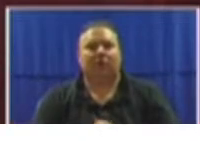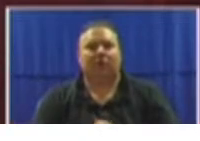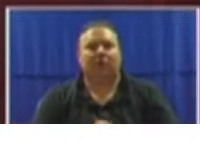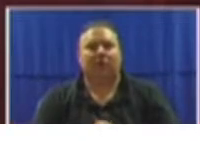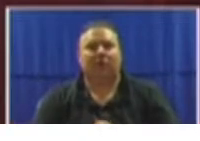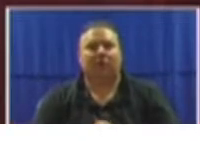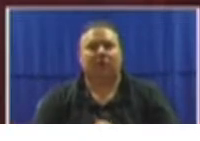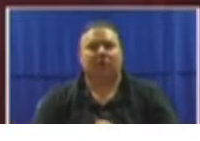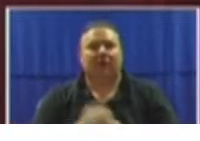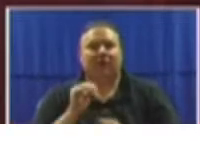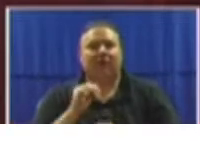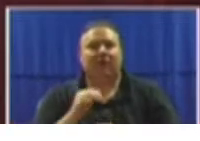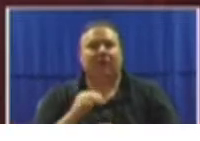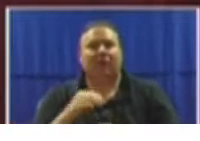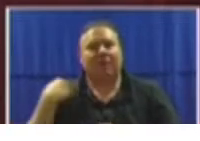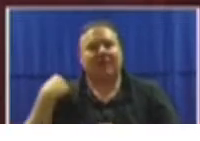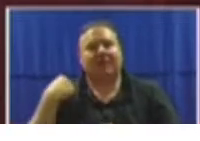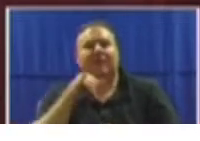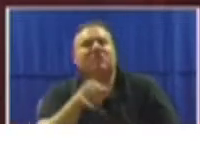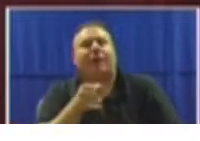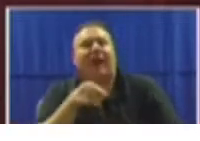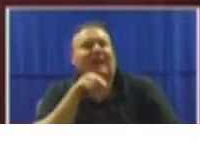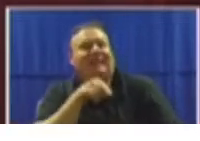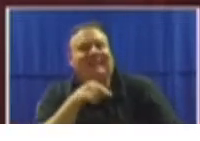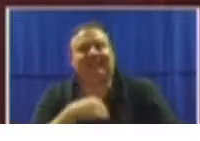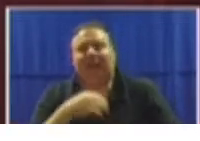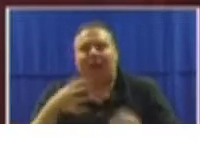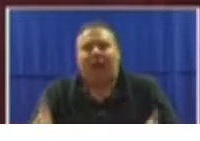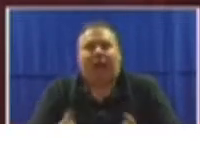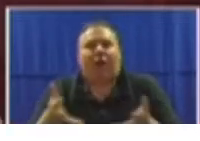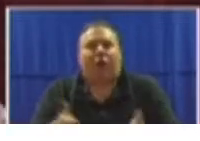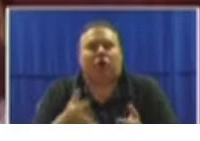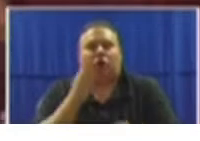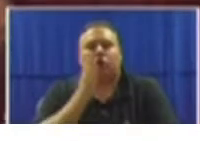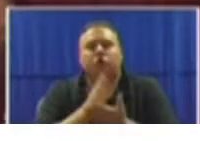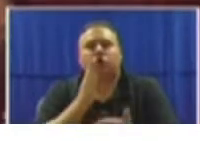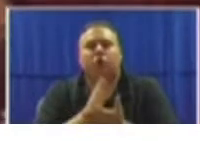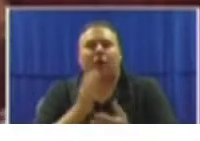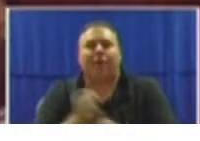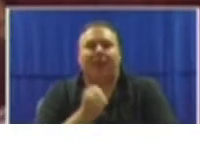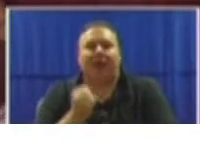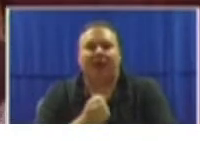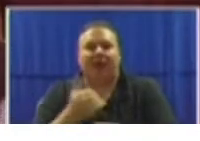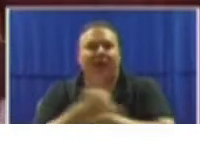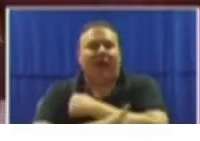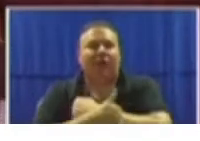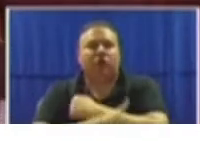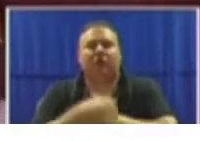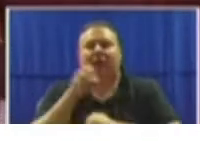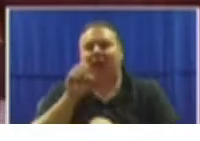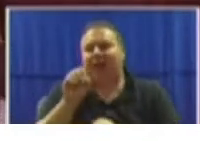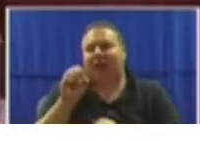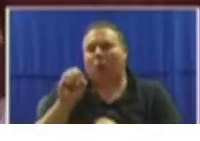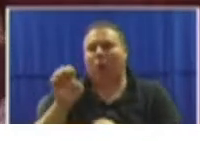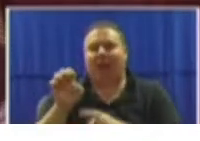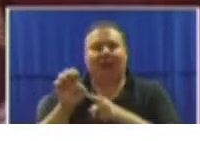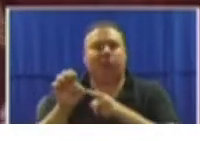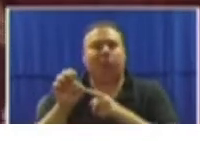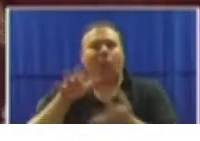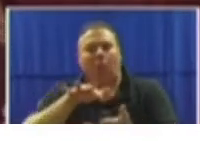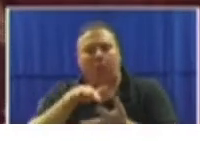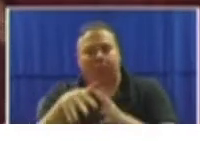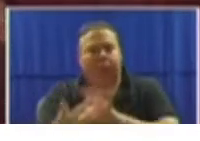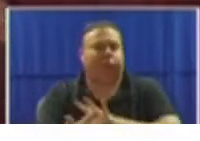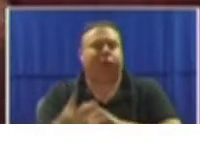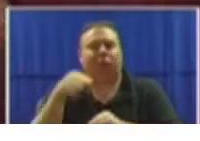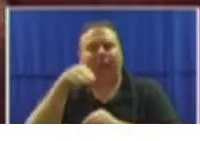his encouragement, motivation to make sure that this country's SOEs go down the drain.